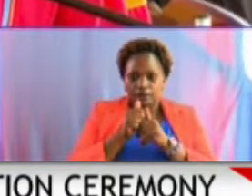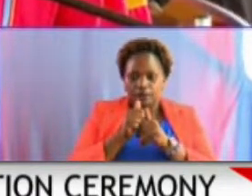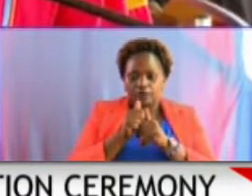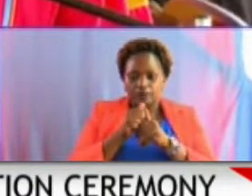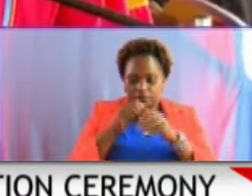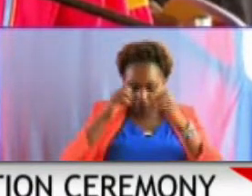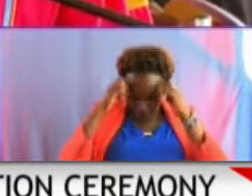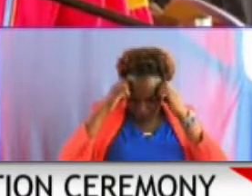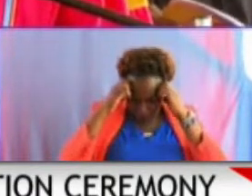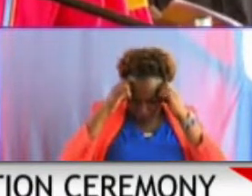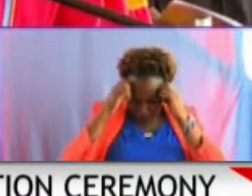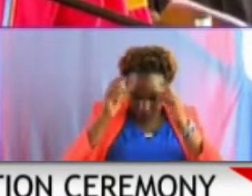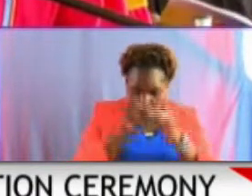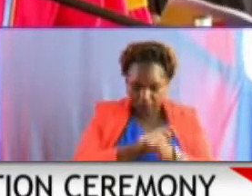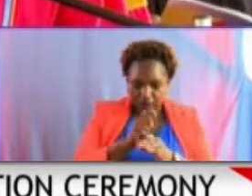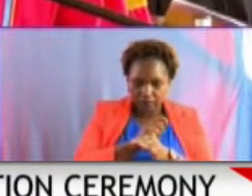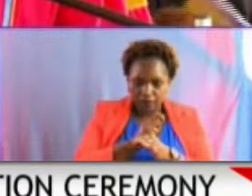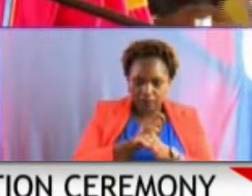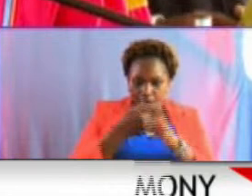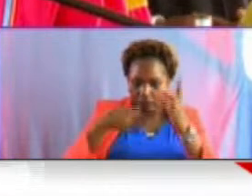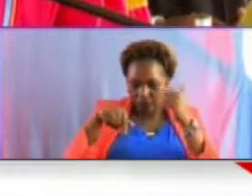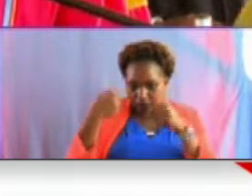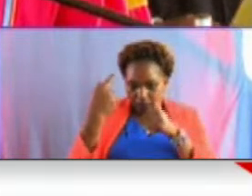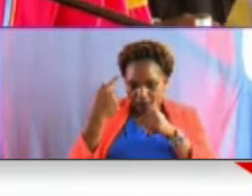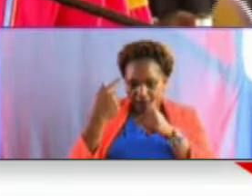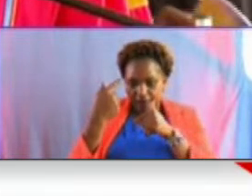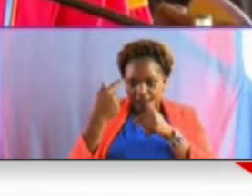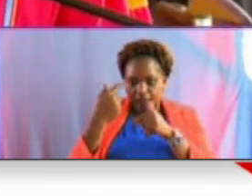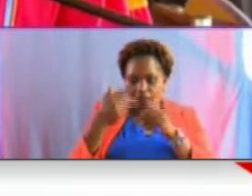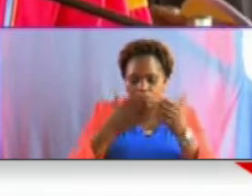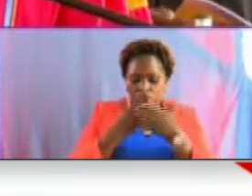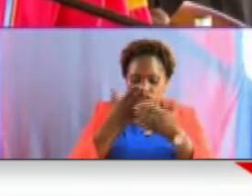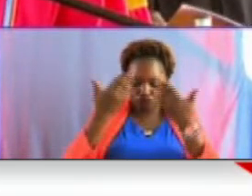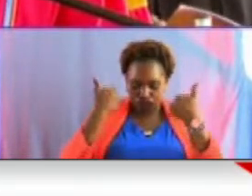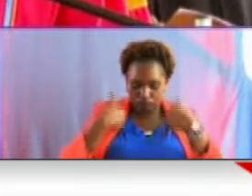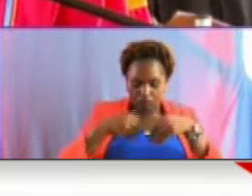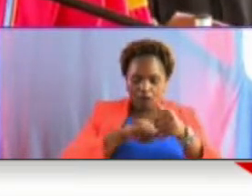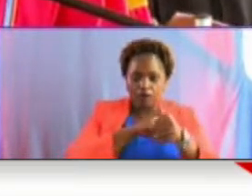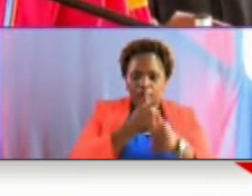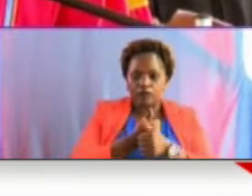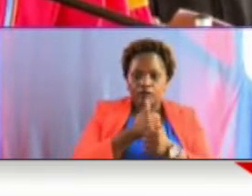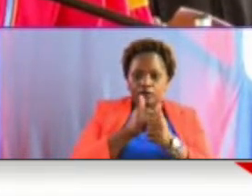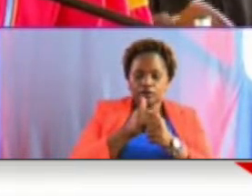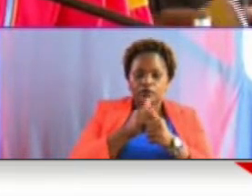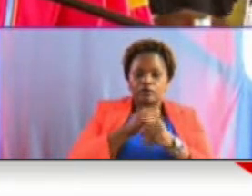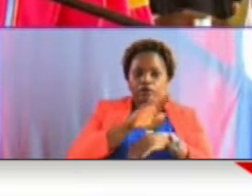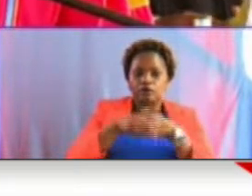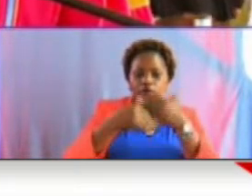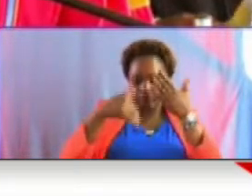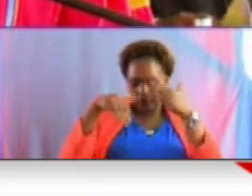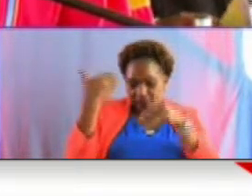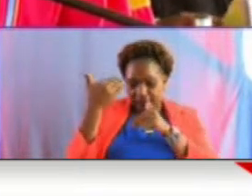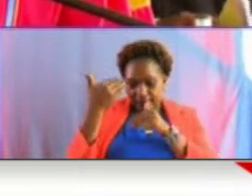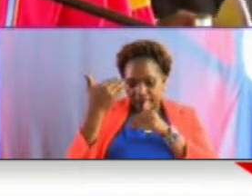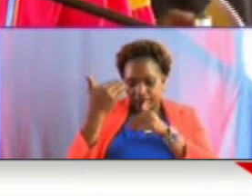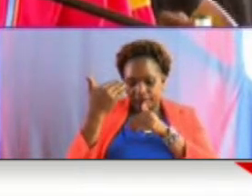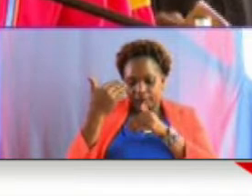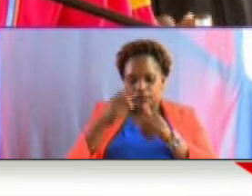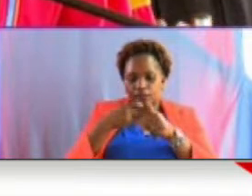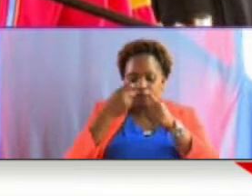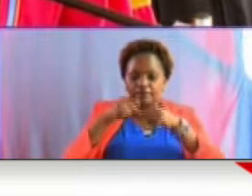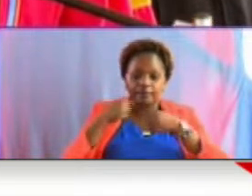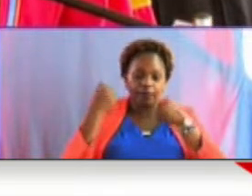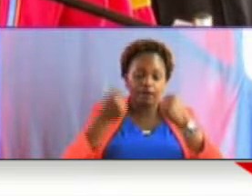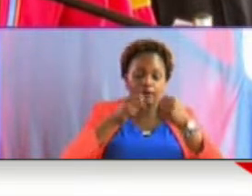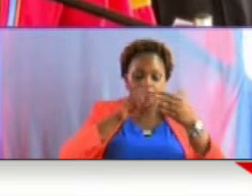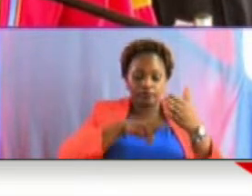educated, trained, and qualified, and by my authority and that of the entire university, give power